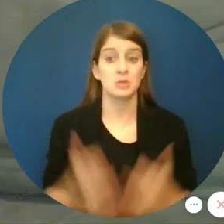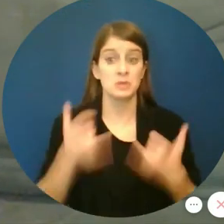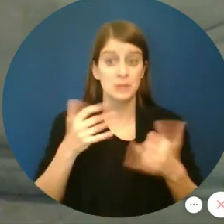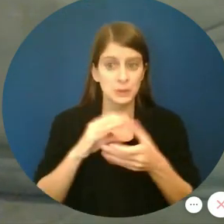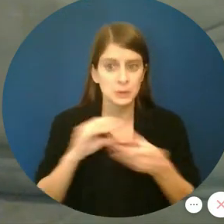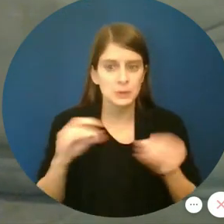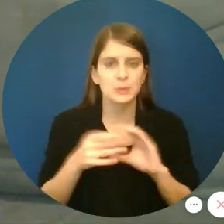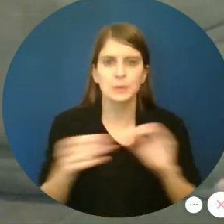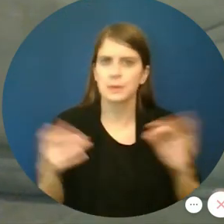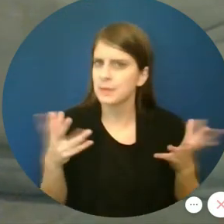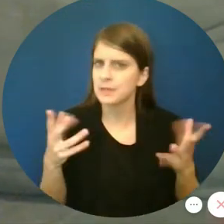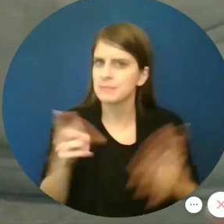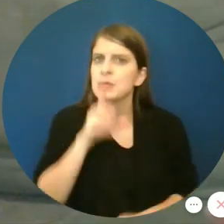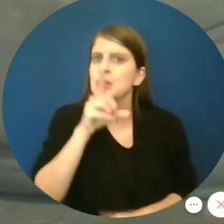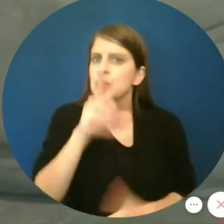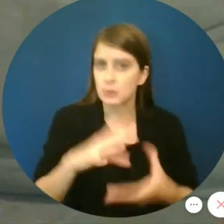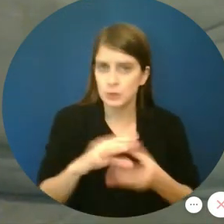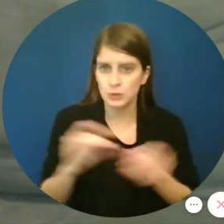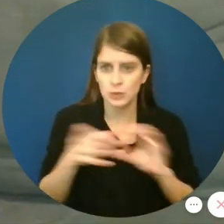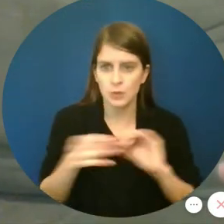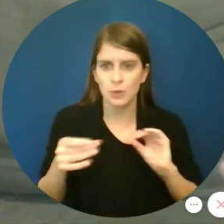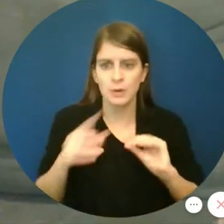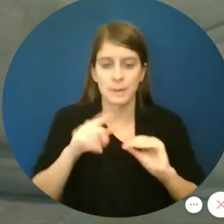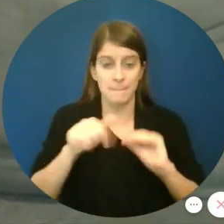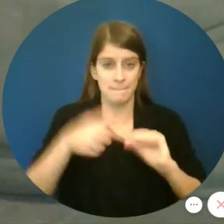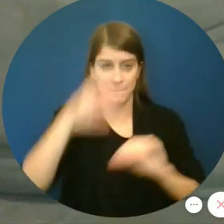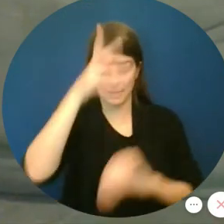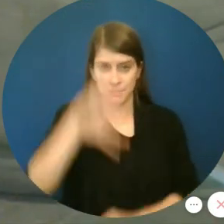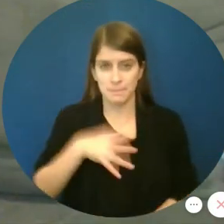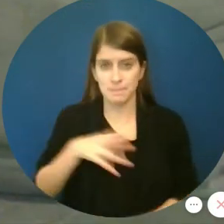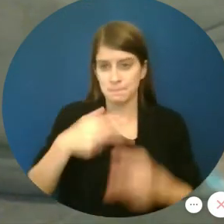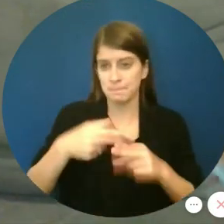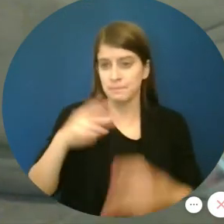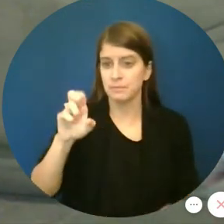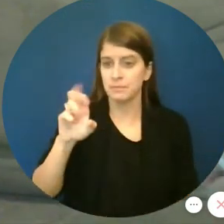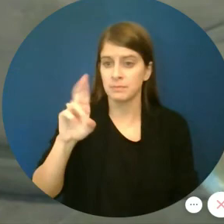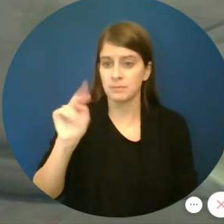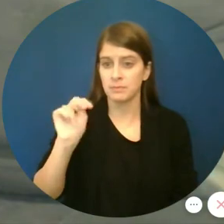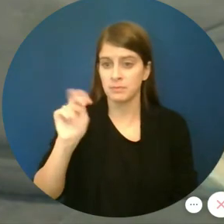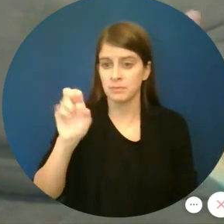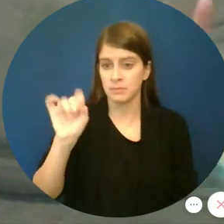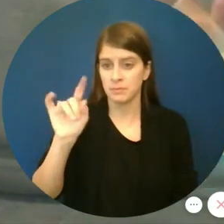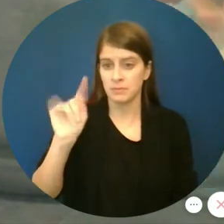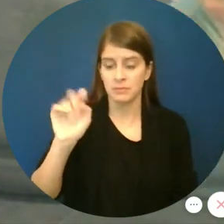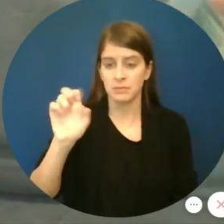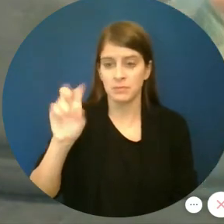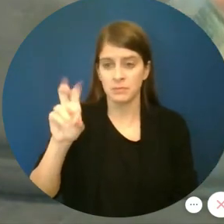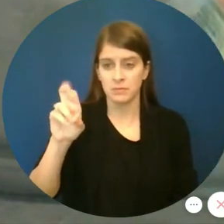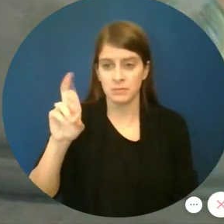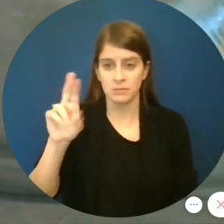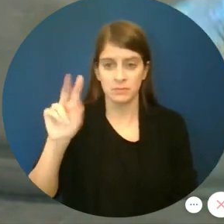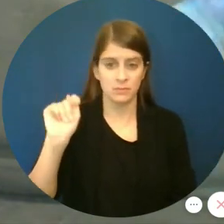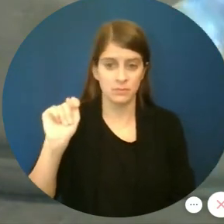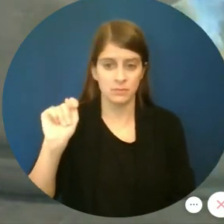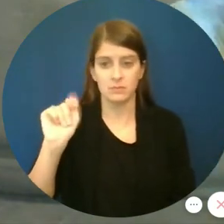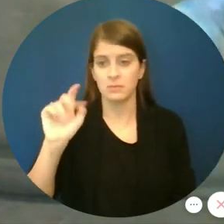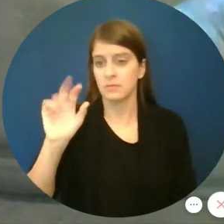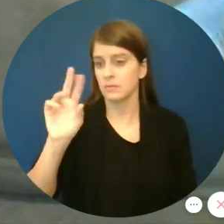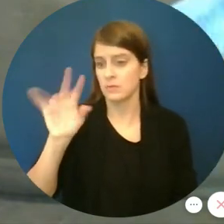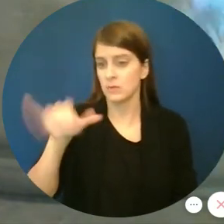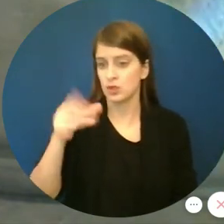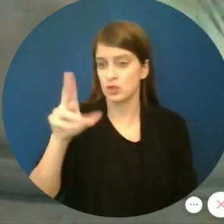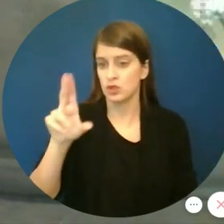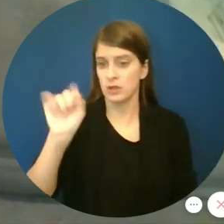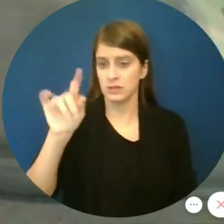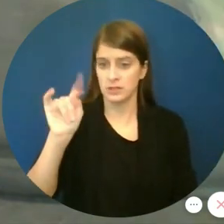you is a nonfiction story. It's a story about an American biologist by the name of Ernest Everett